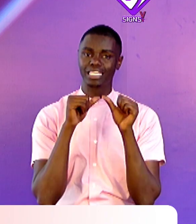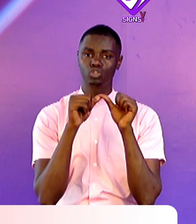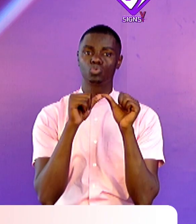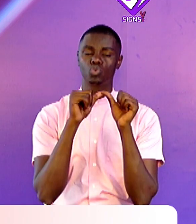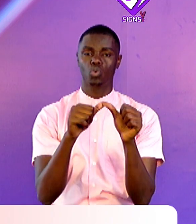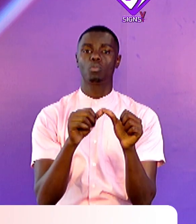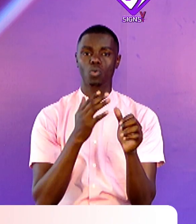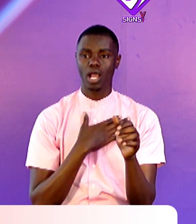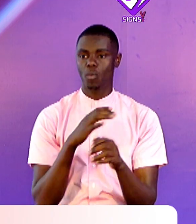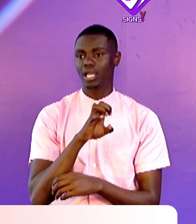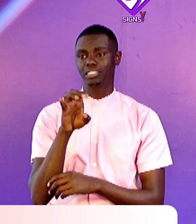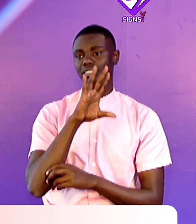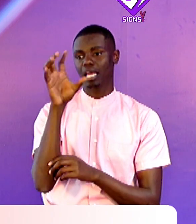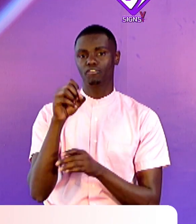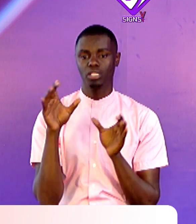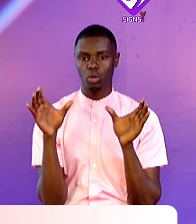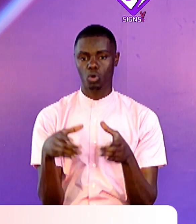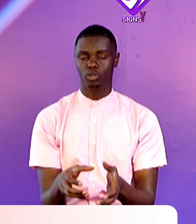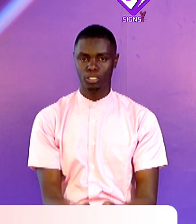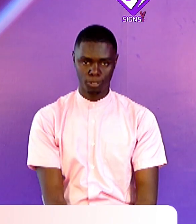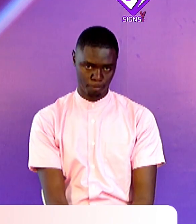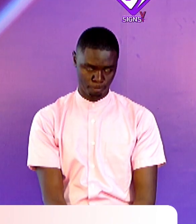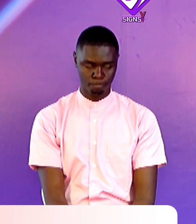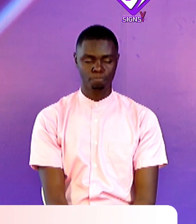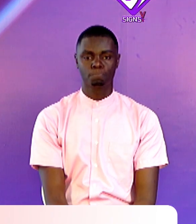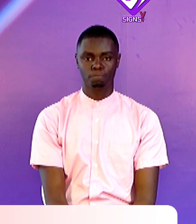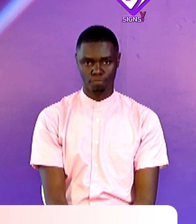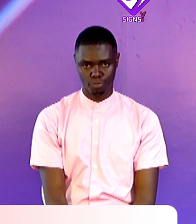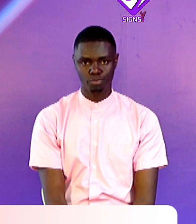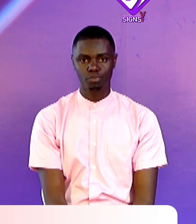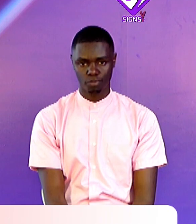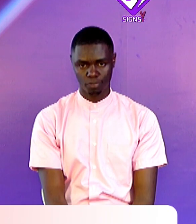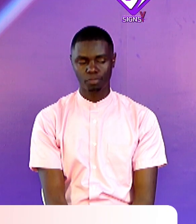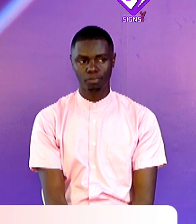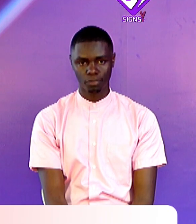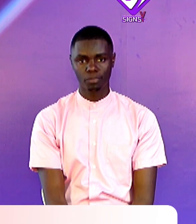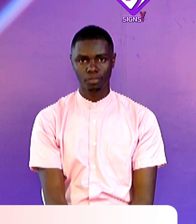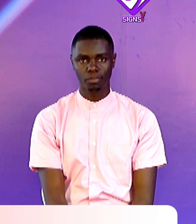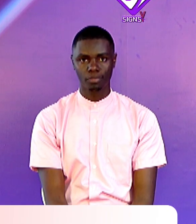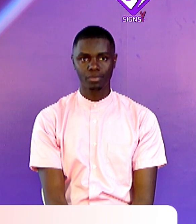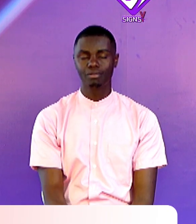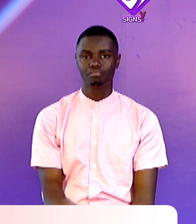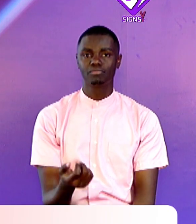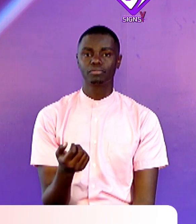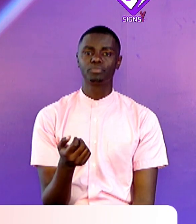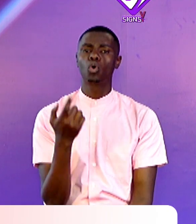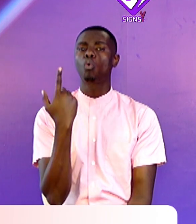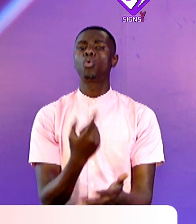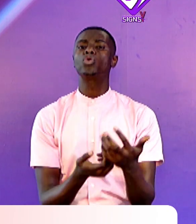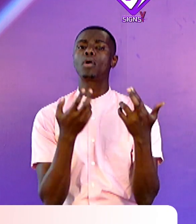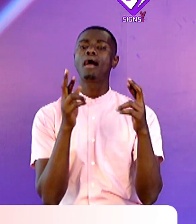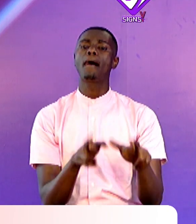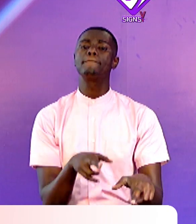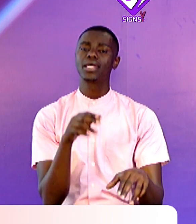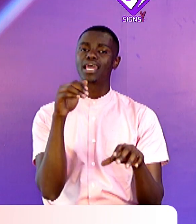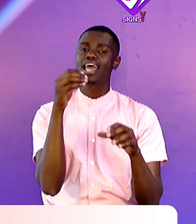jumuiya. Something like that. Let me clap for you. You have tried. Okay. Yeah, Okay. at least you know the words. At least you know What will happen the if spirit the of